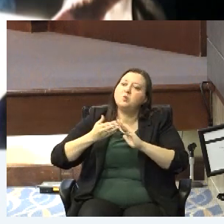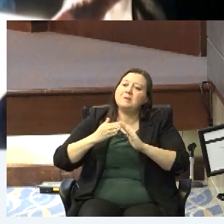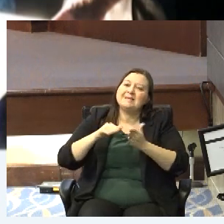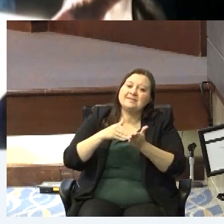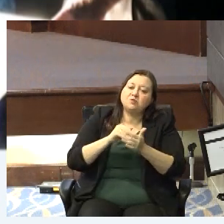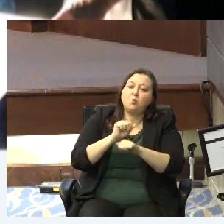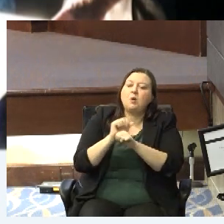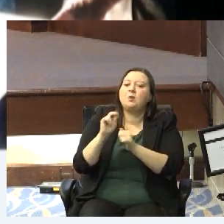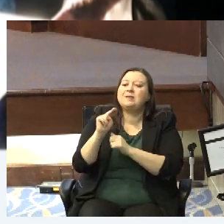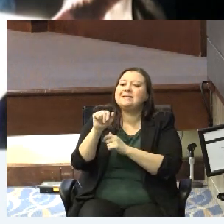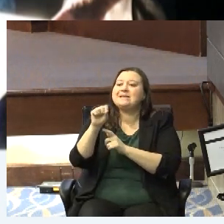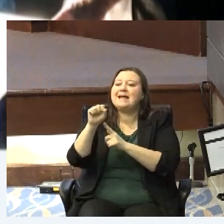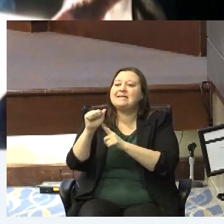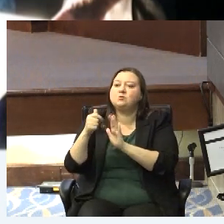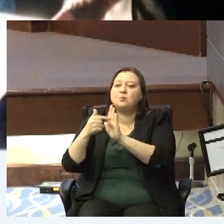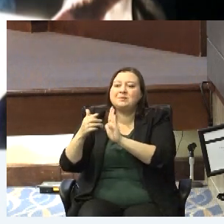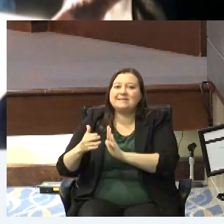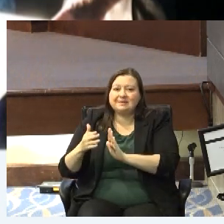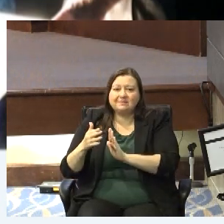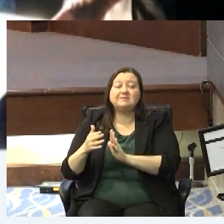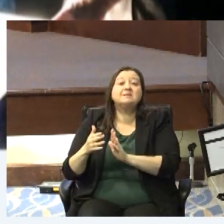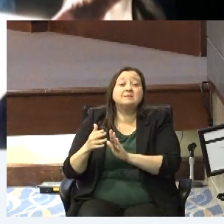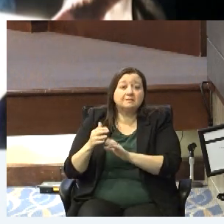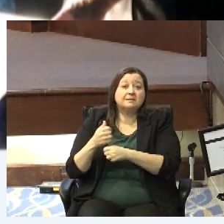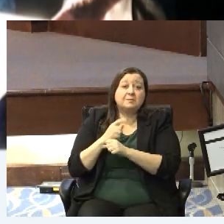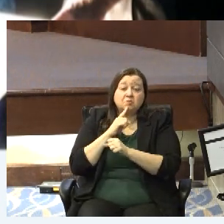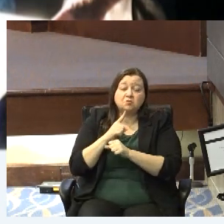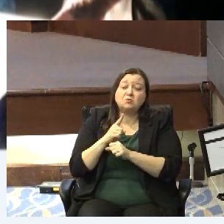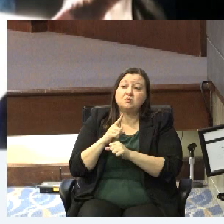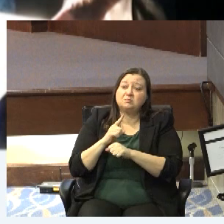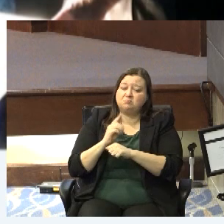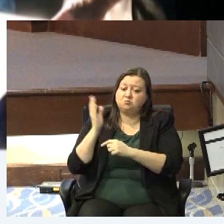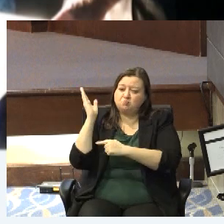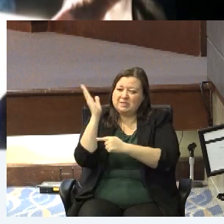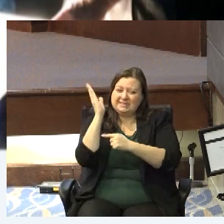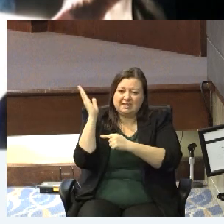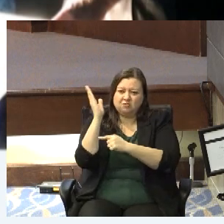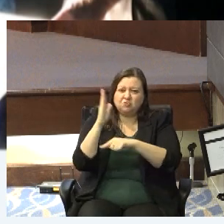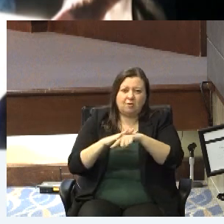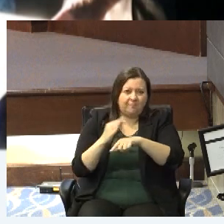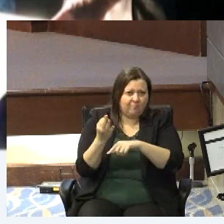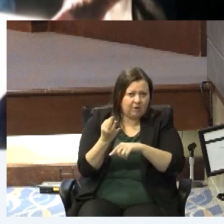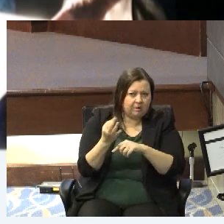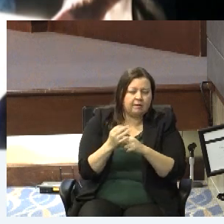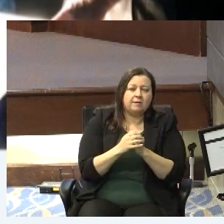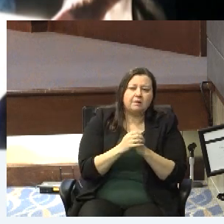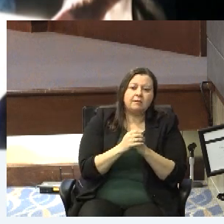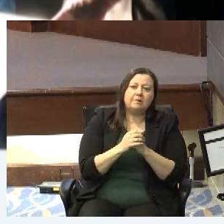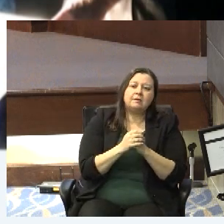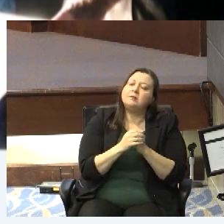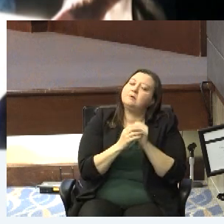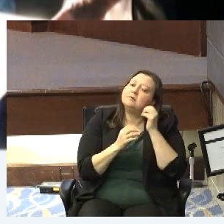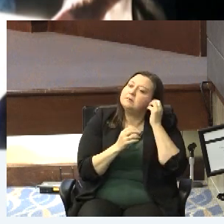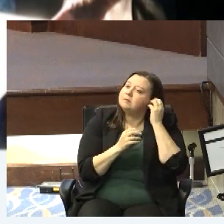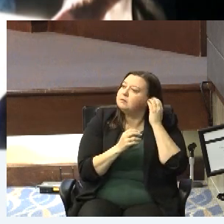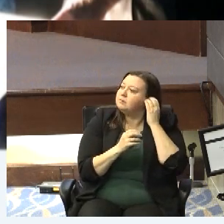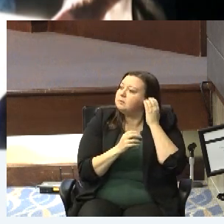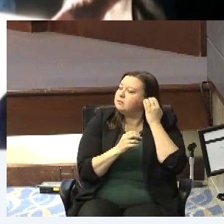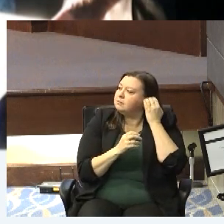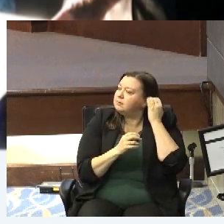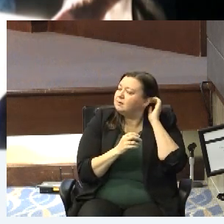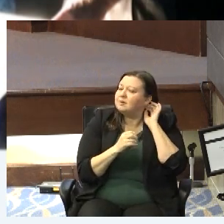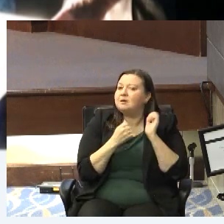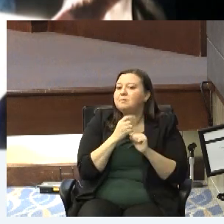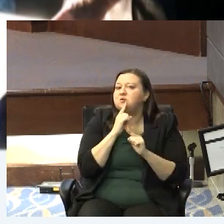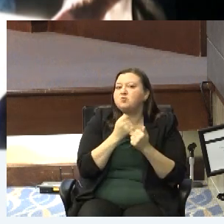NASA representatives as well to make sure they're giving presentations on Friday, and then making sure that